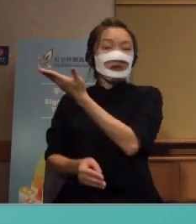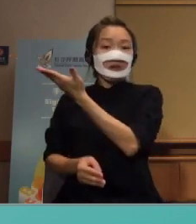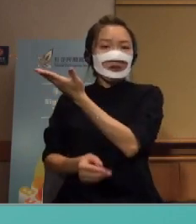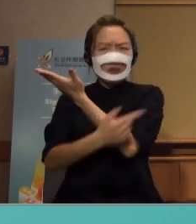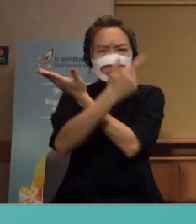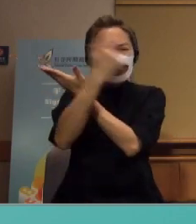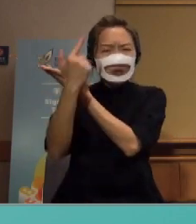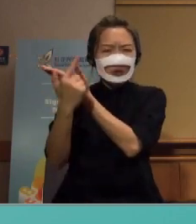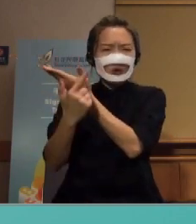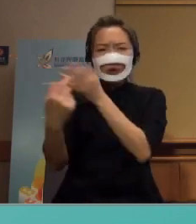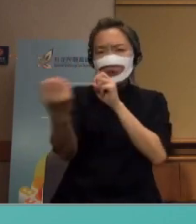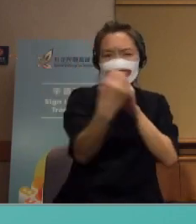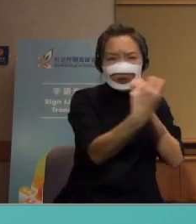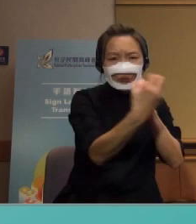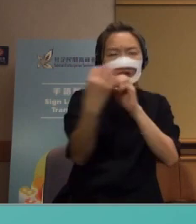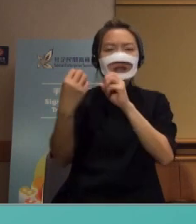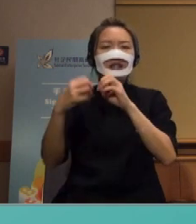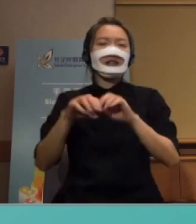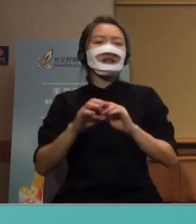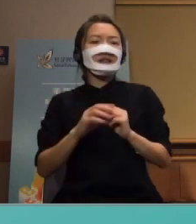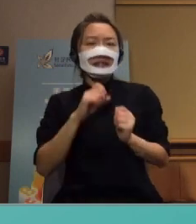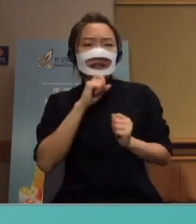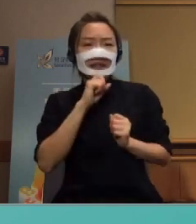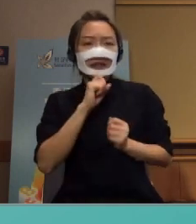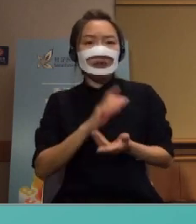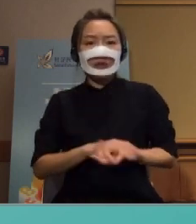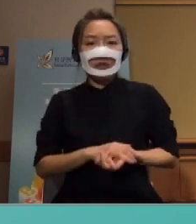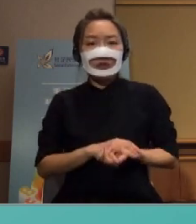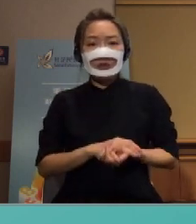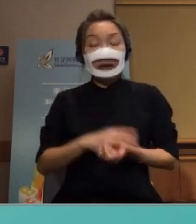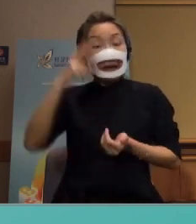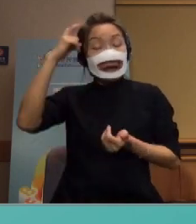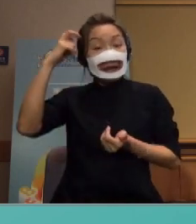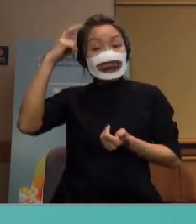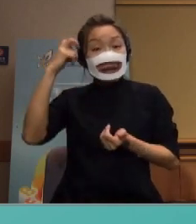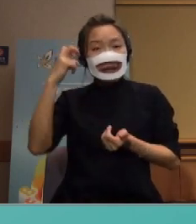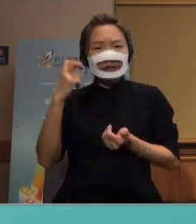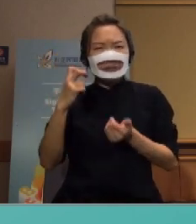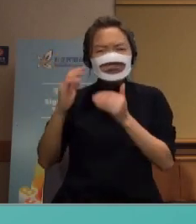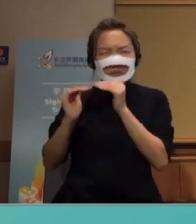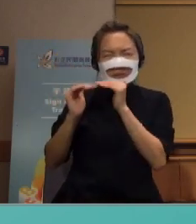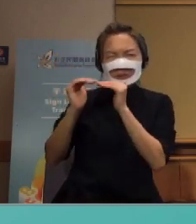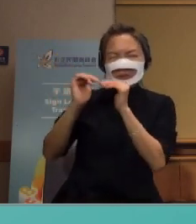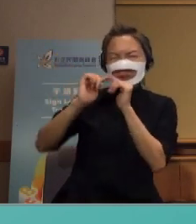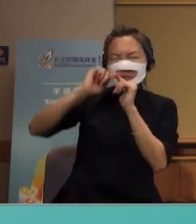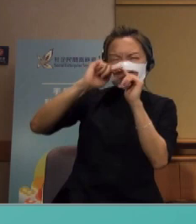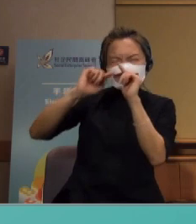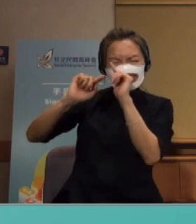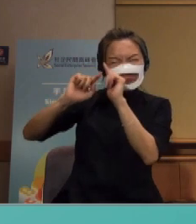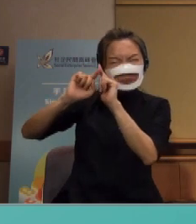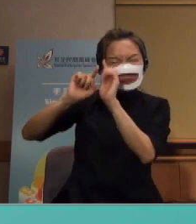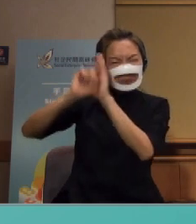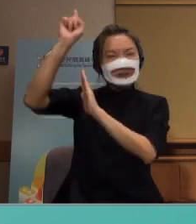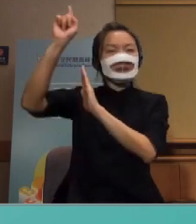the 1.5 degree carbon budget. That means that by the time that you guys are, by 2028, you will